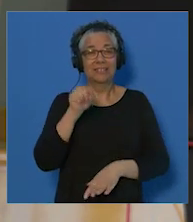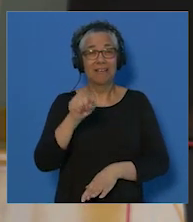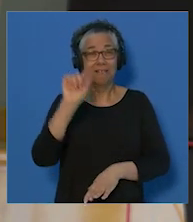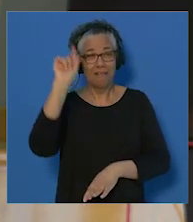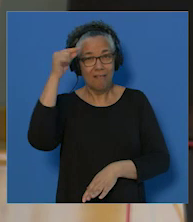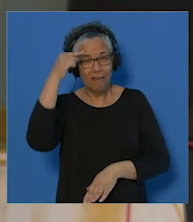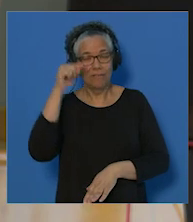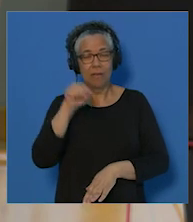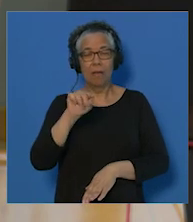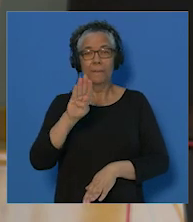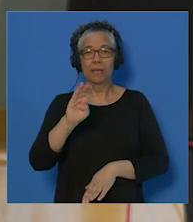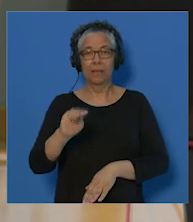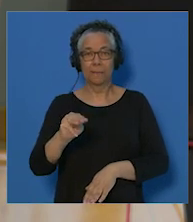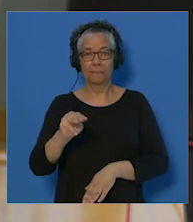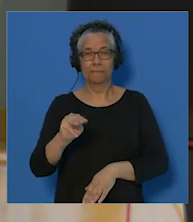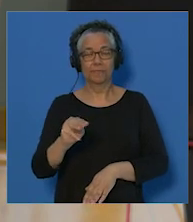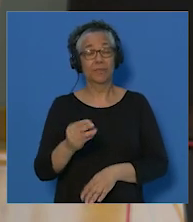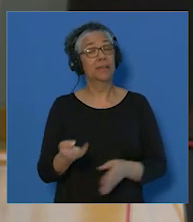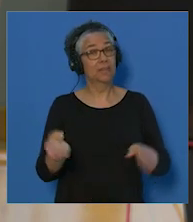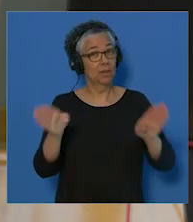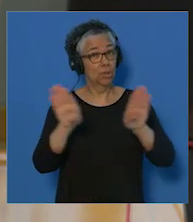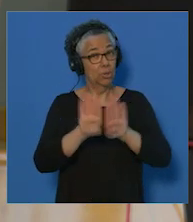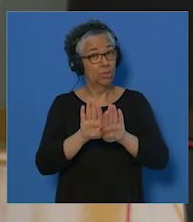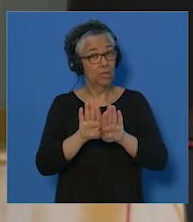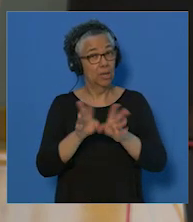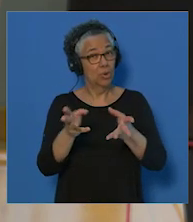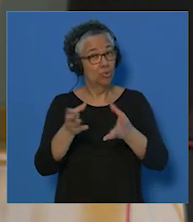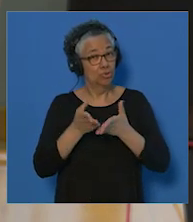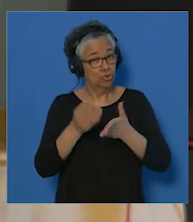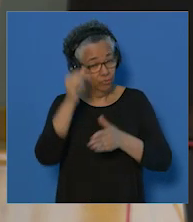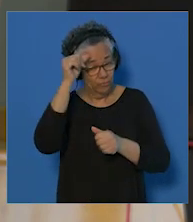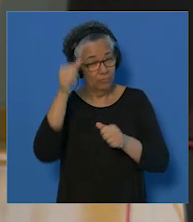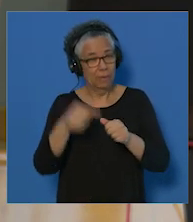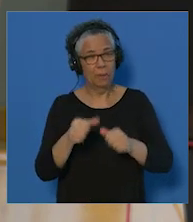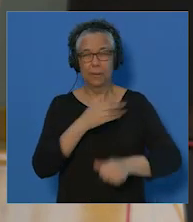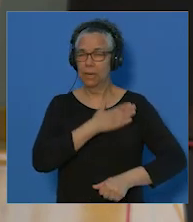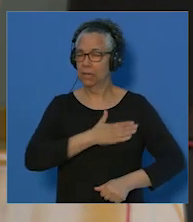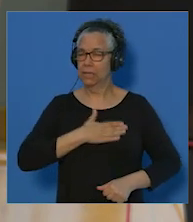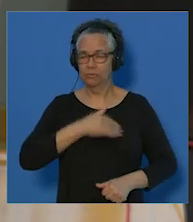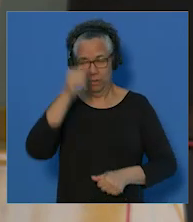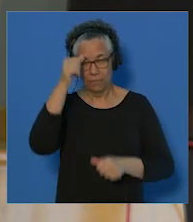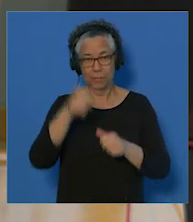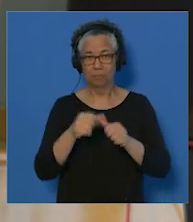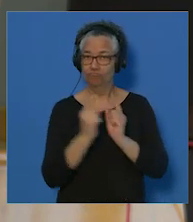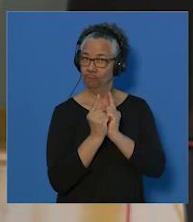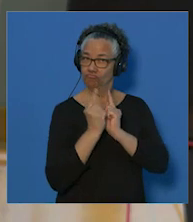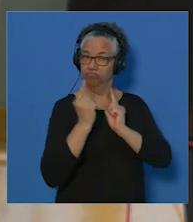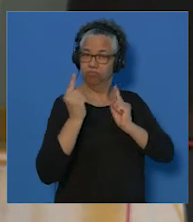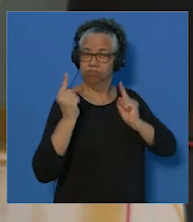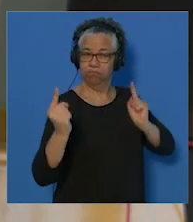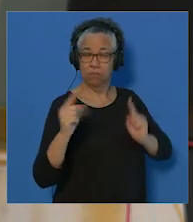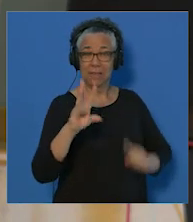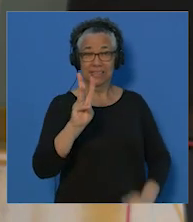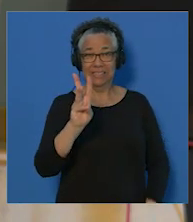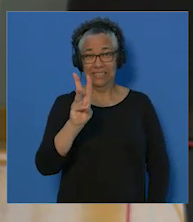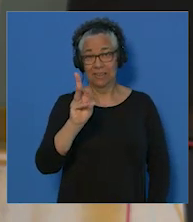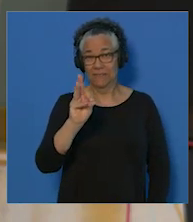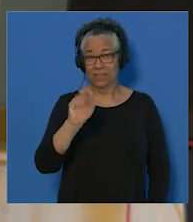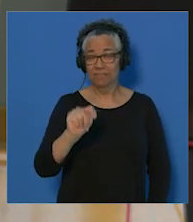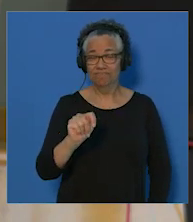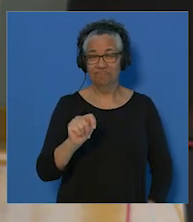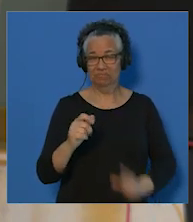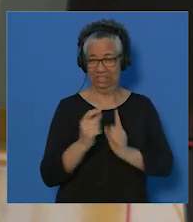coronavirus.gov.bm. In closing, I would like to remind you to continue with physical distancing. Keep 6 feet away from